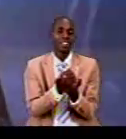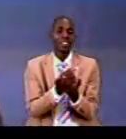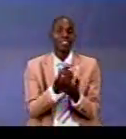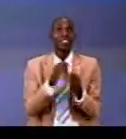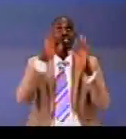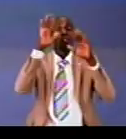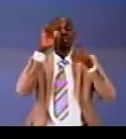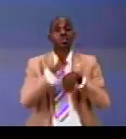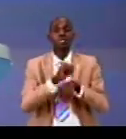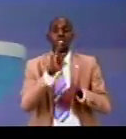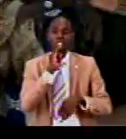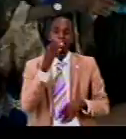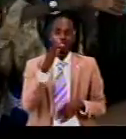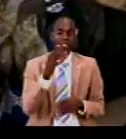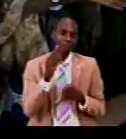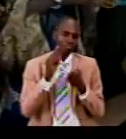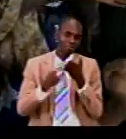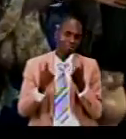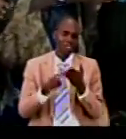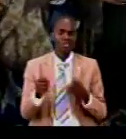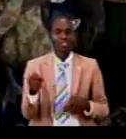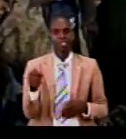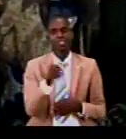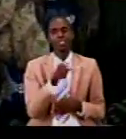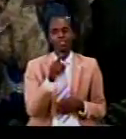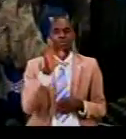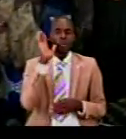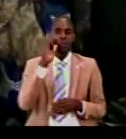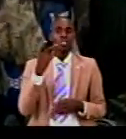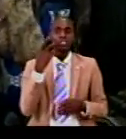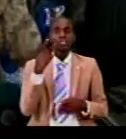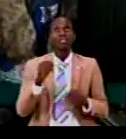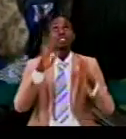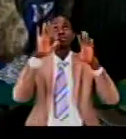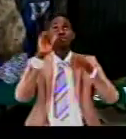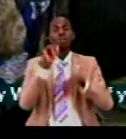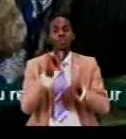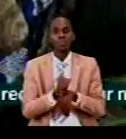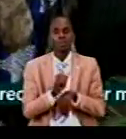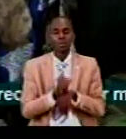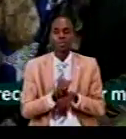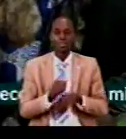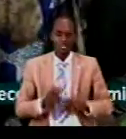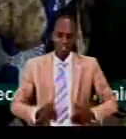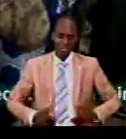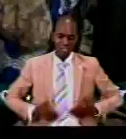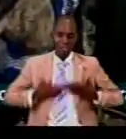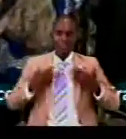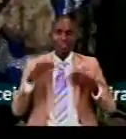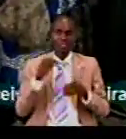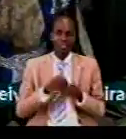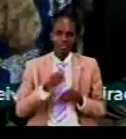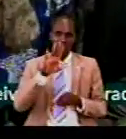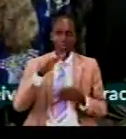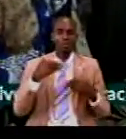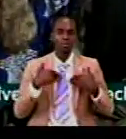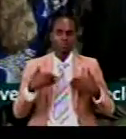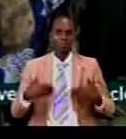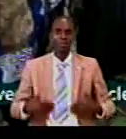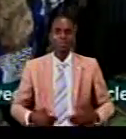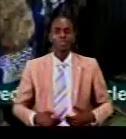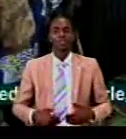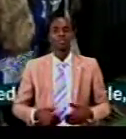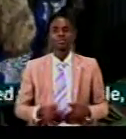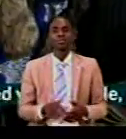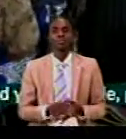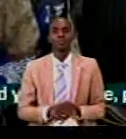in your body. The miracle is there. The miracle is there. Check yourself now. And this